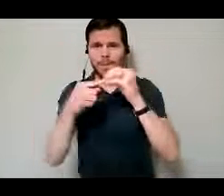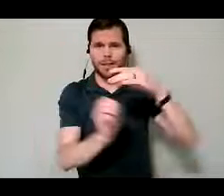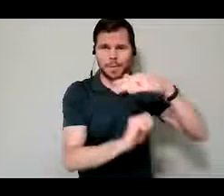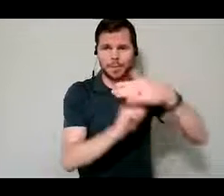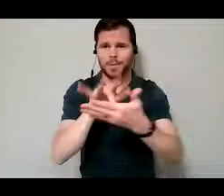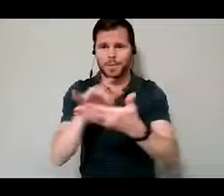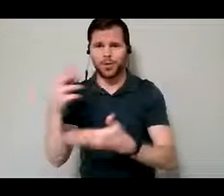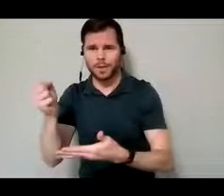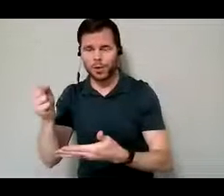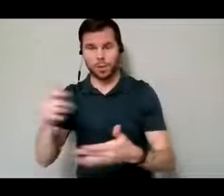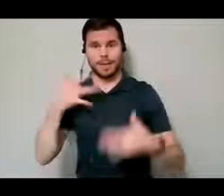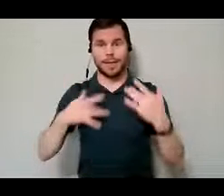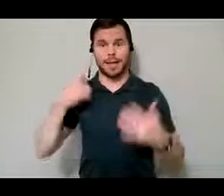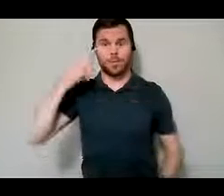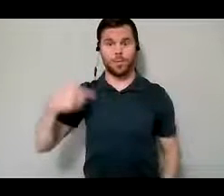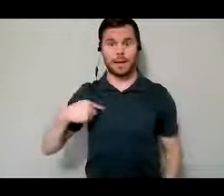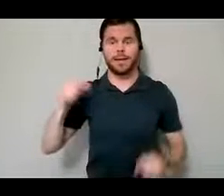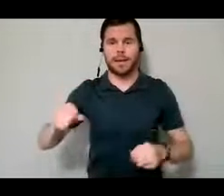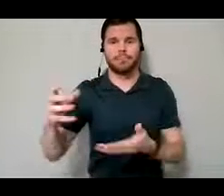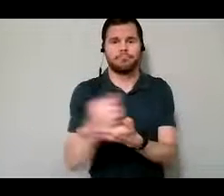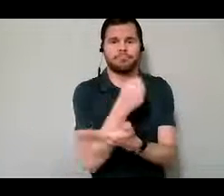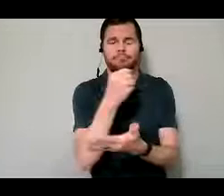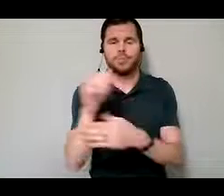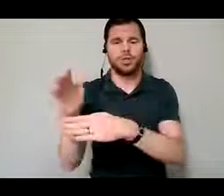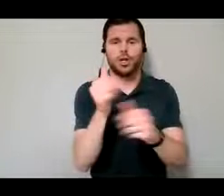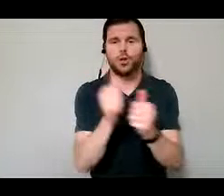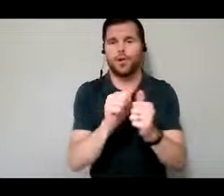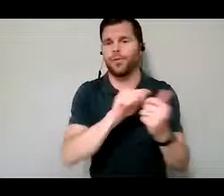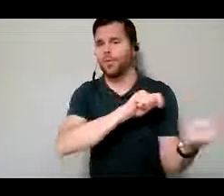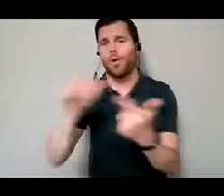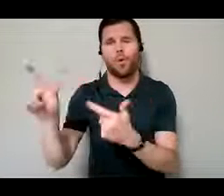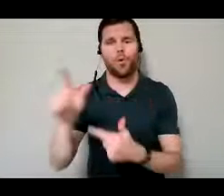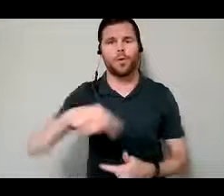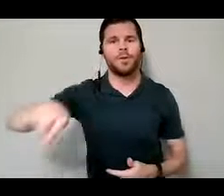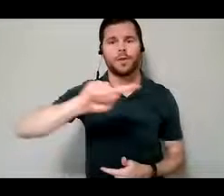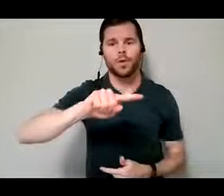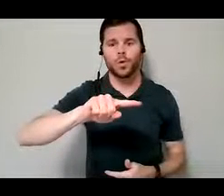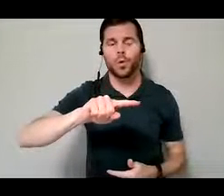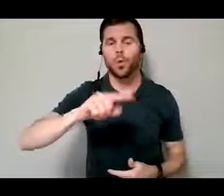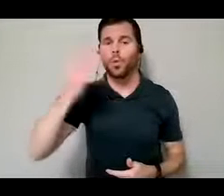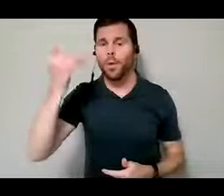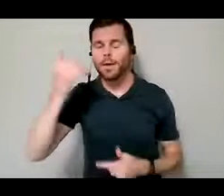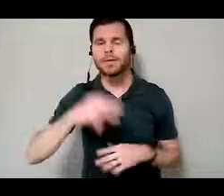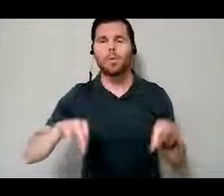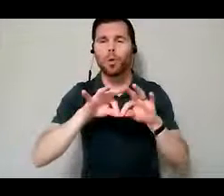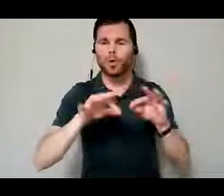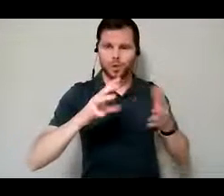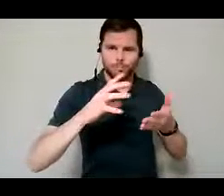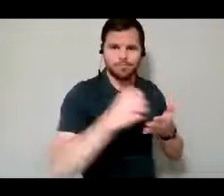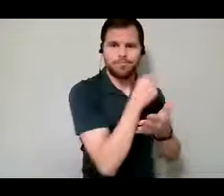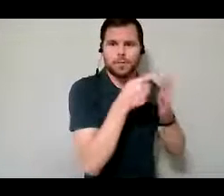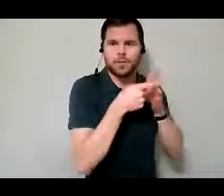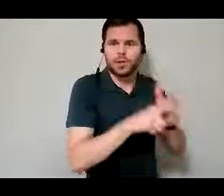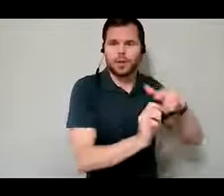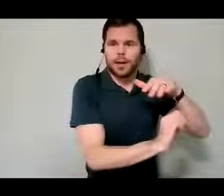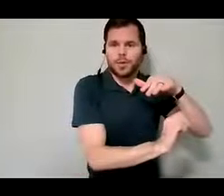really exciting for me to be able to share these with all levels, because it is important that we start in elementary school, right? Allowing